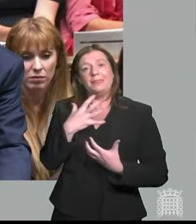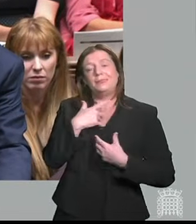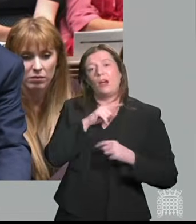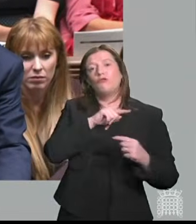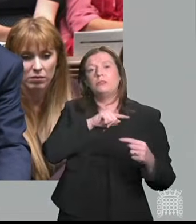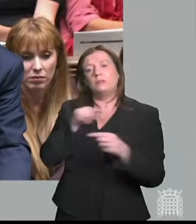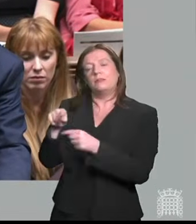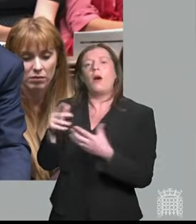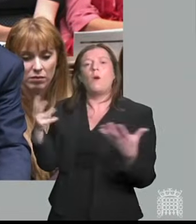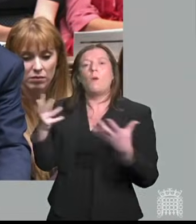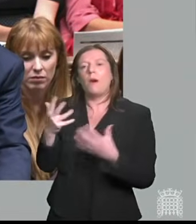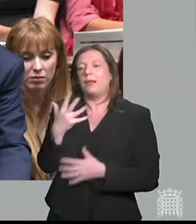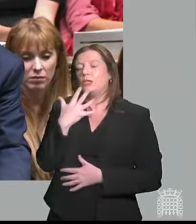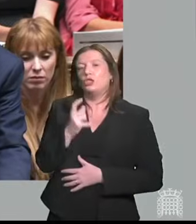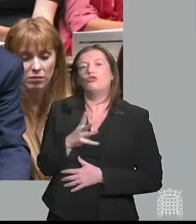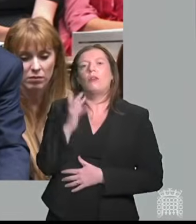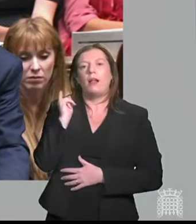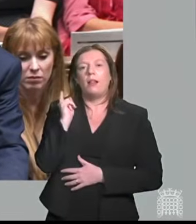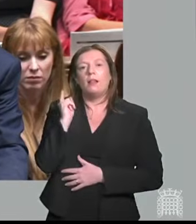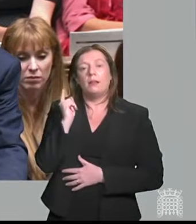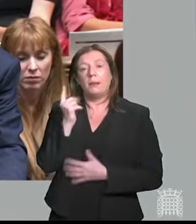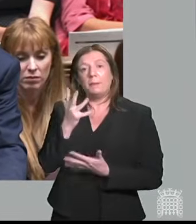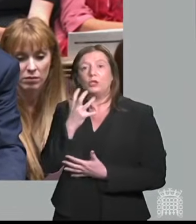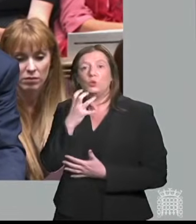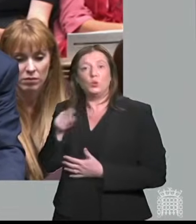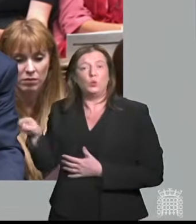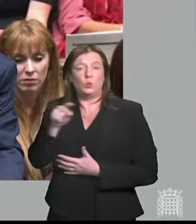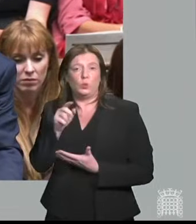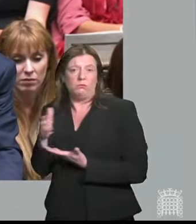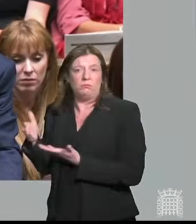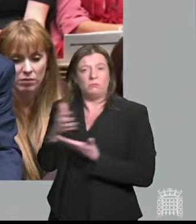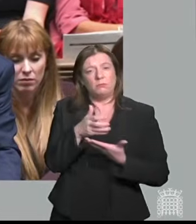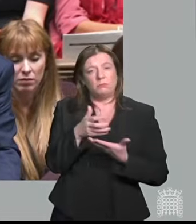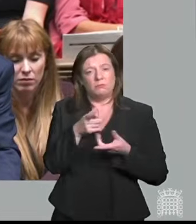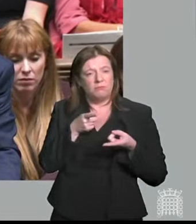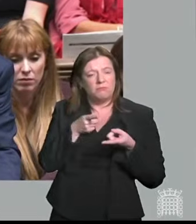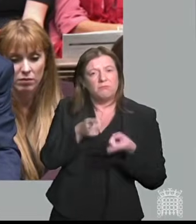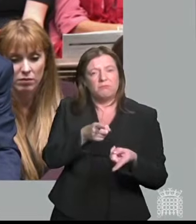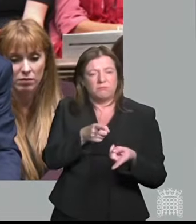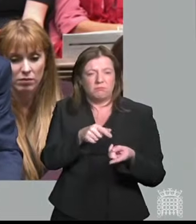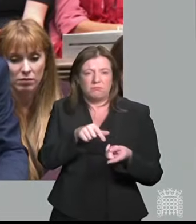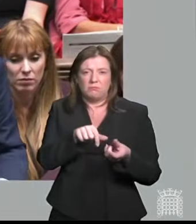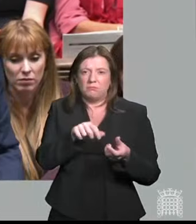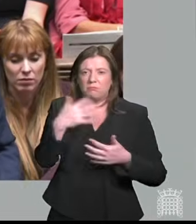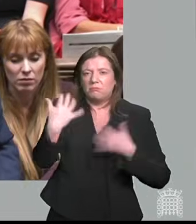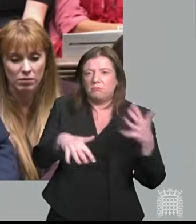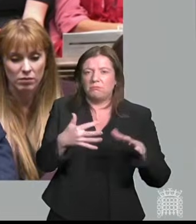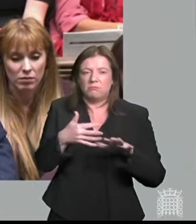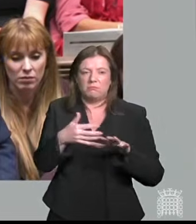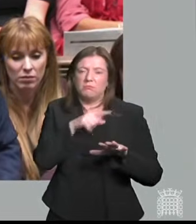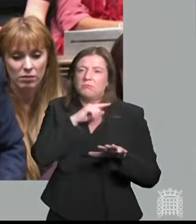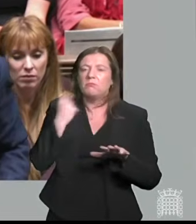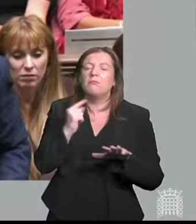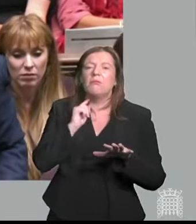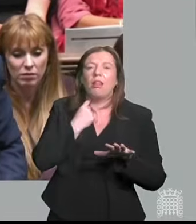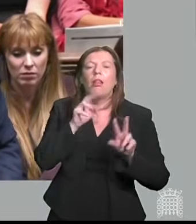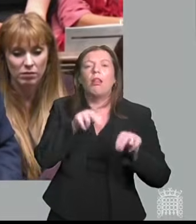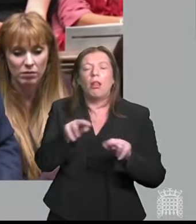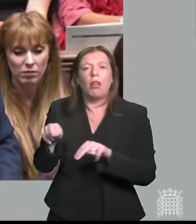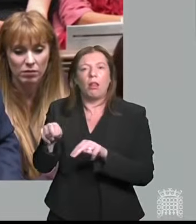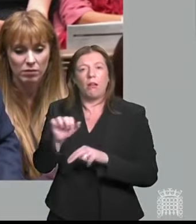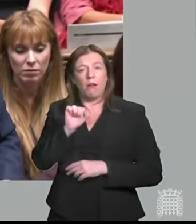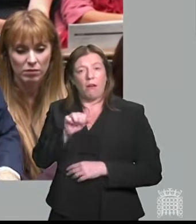Israel last week. Jews taken hostage, mutilated, slaughtered. And yesterday I met